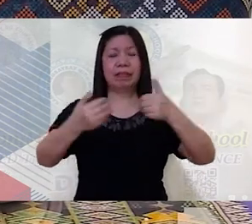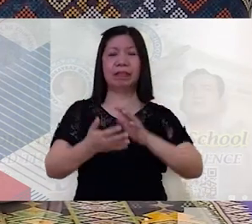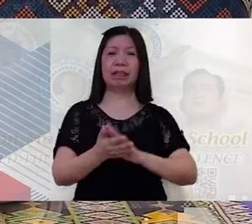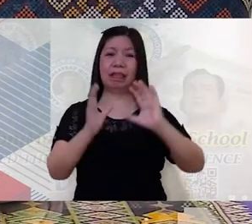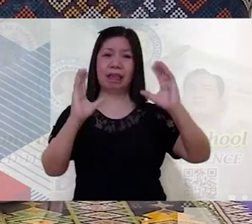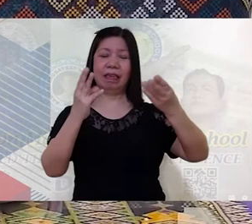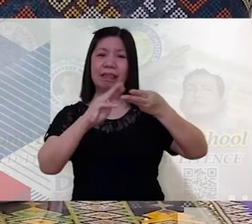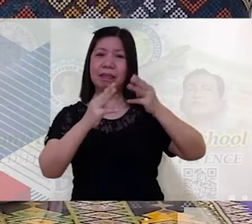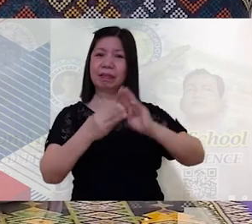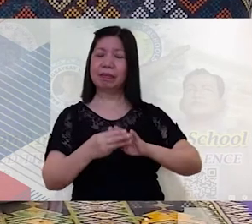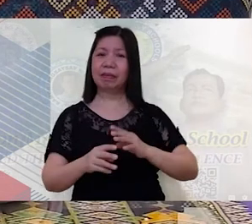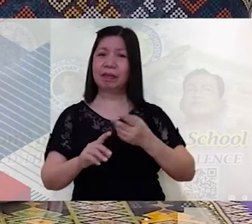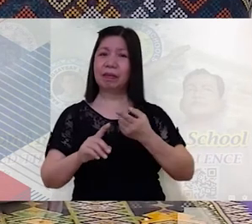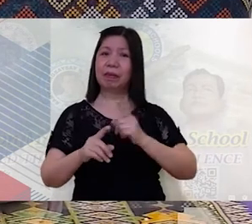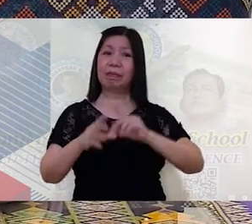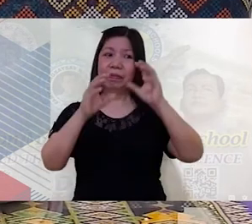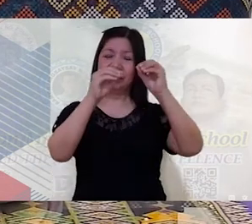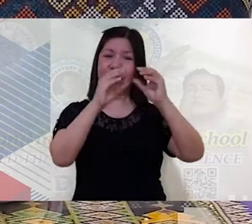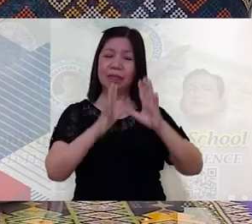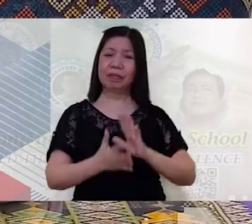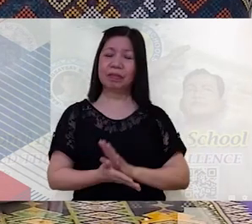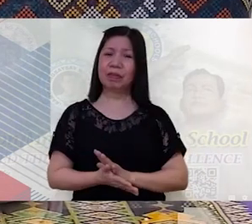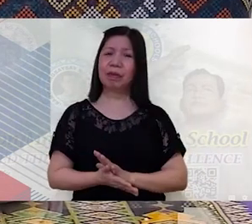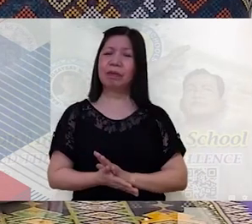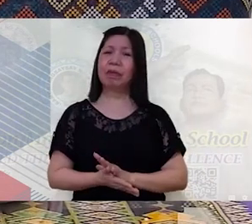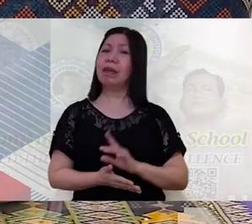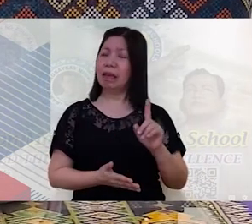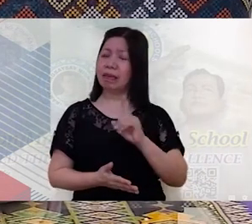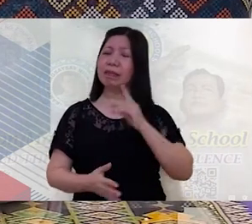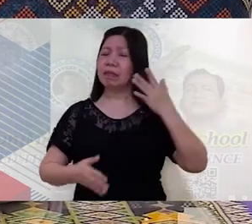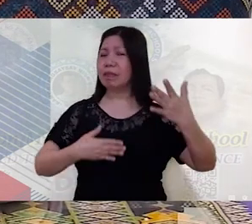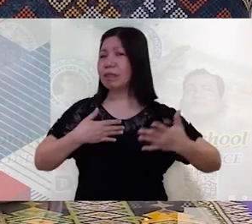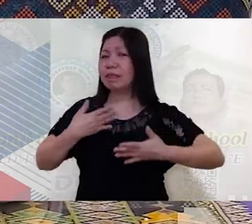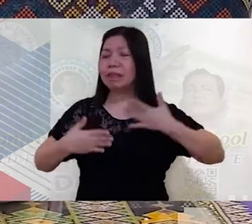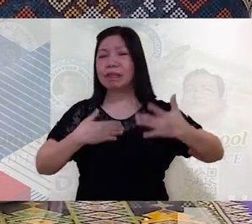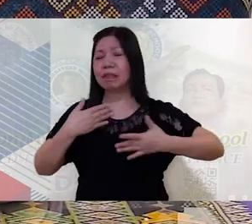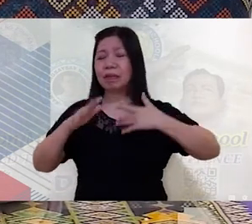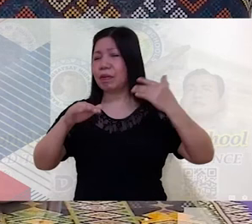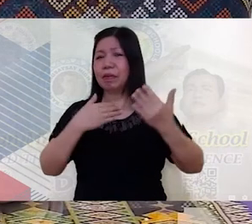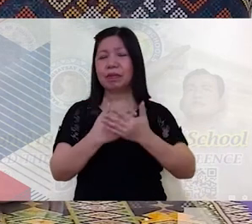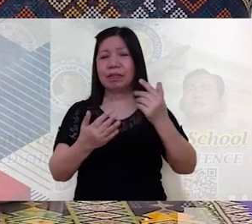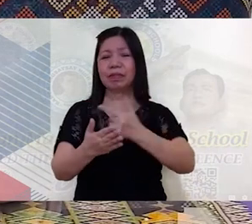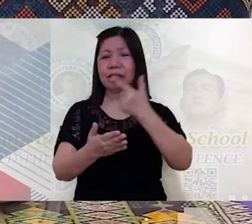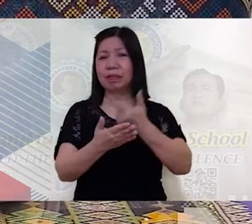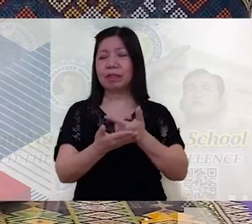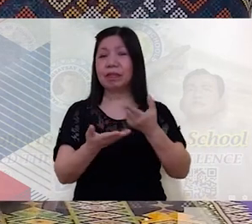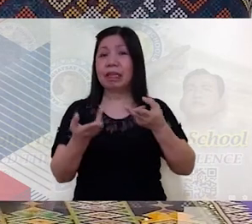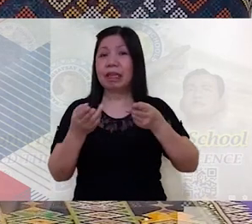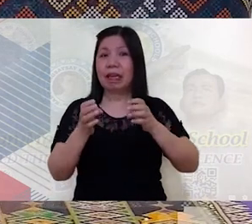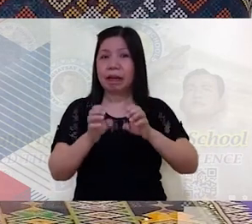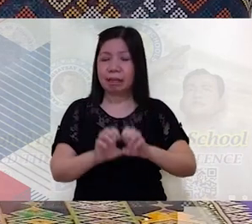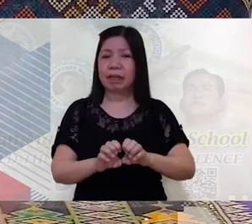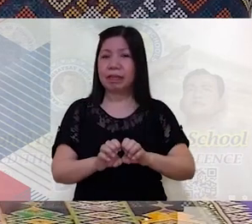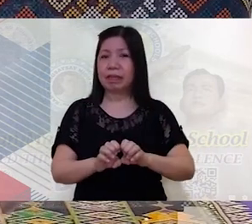our classmates and from our teachers, and the enjoyment of all the graduation events